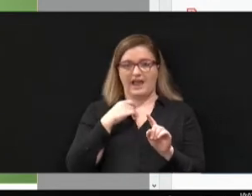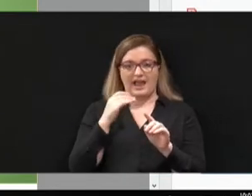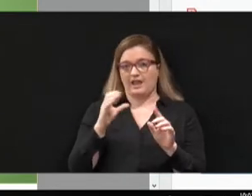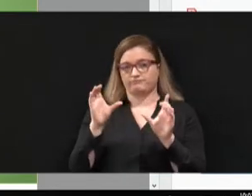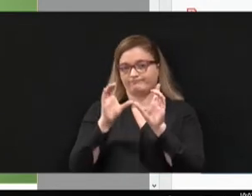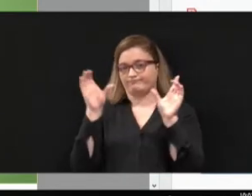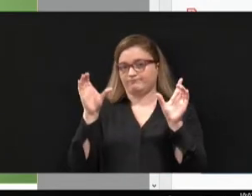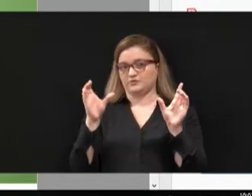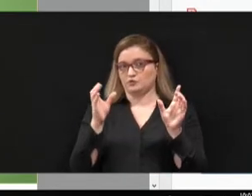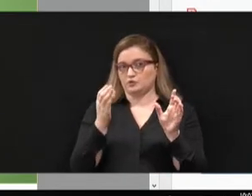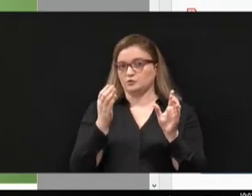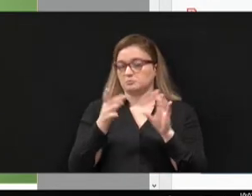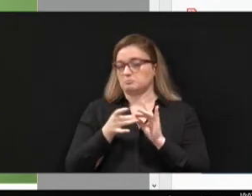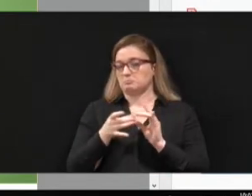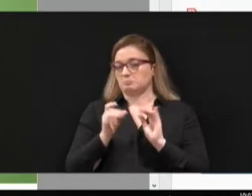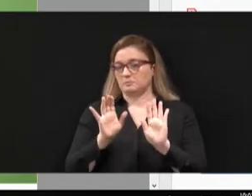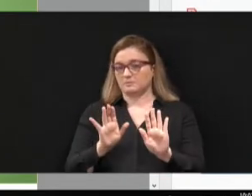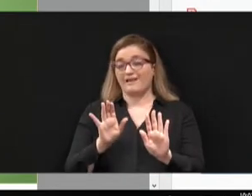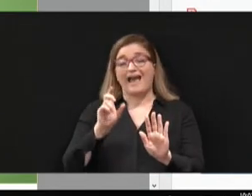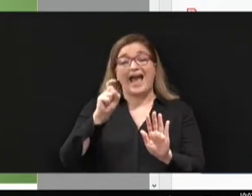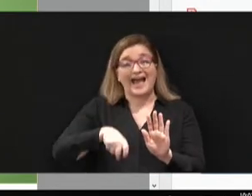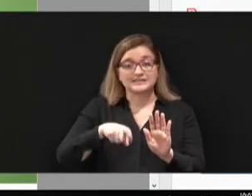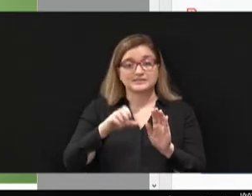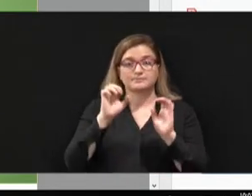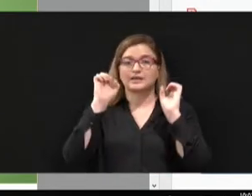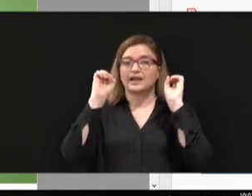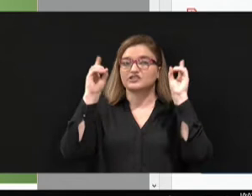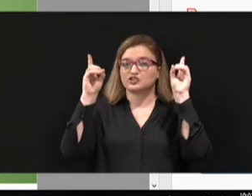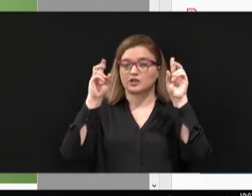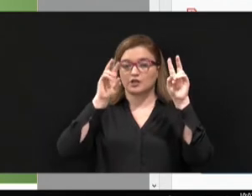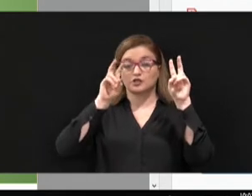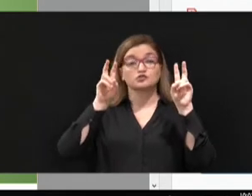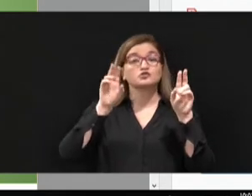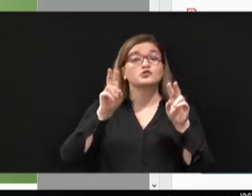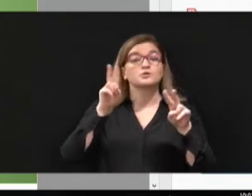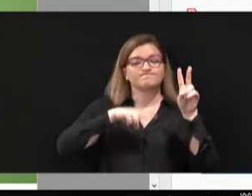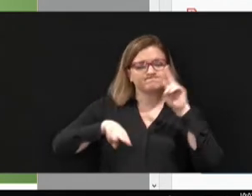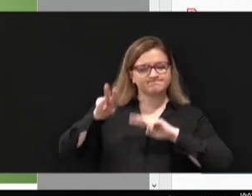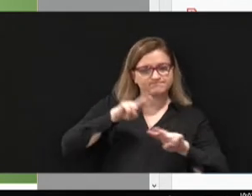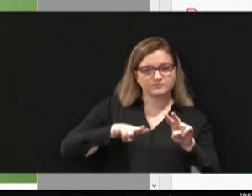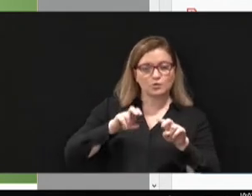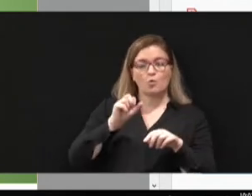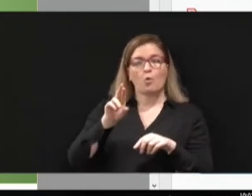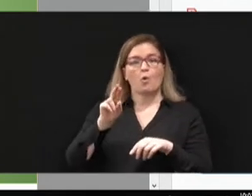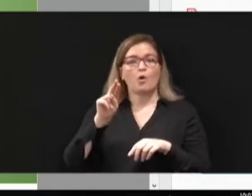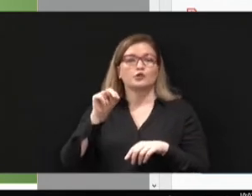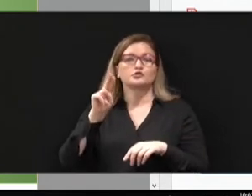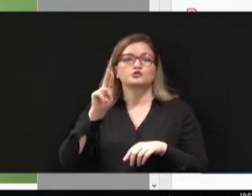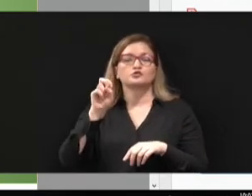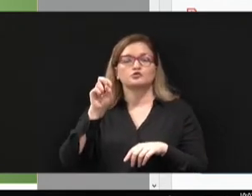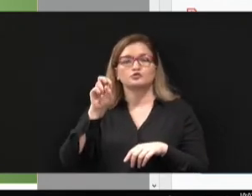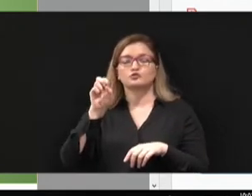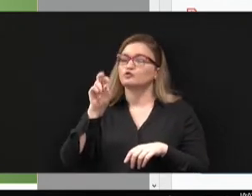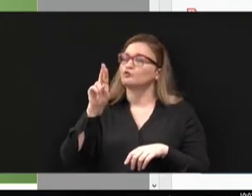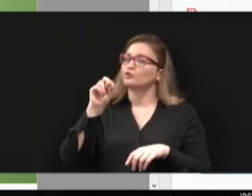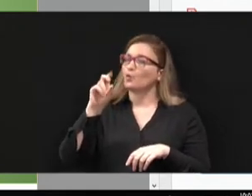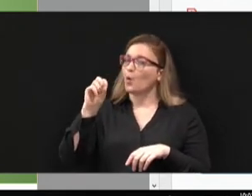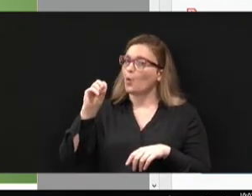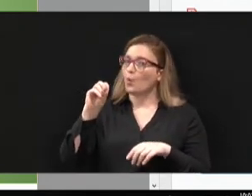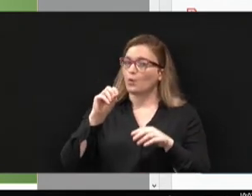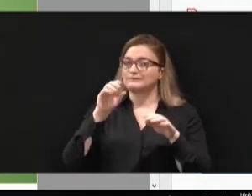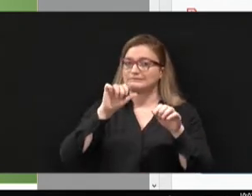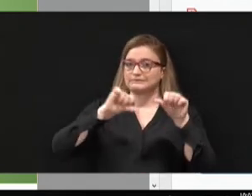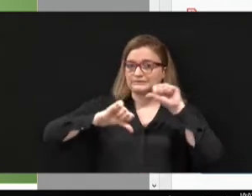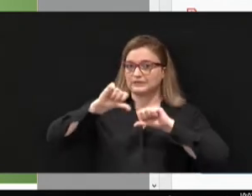It has to be an educational evaluation by a school psychologist or a neuroscientist or a psychometrist, and they